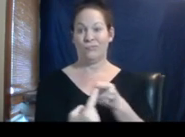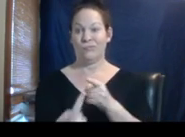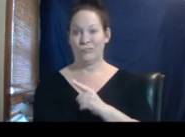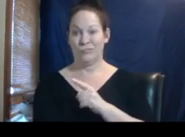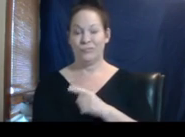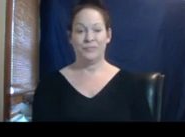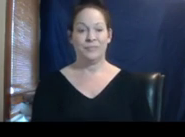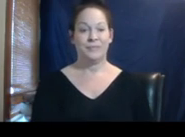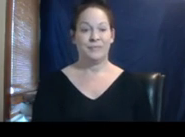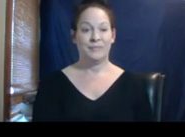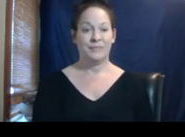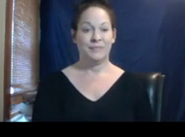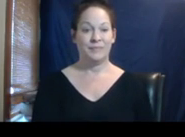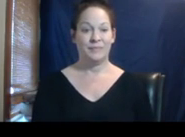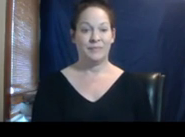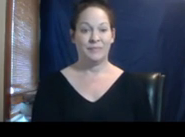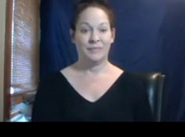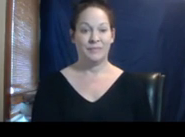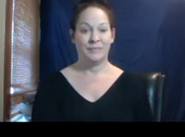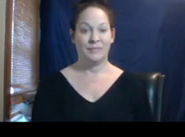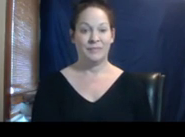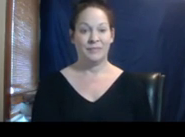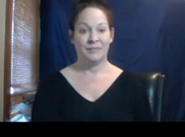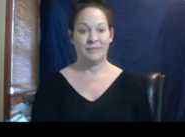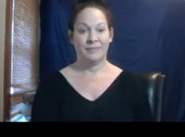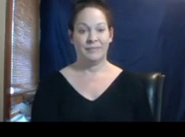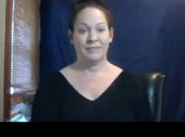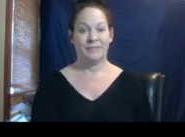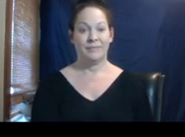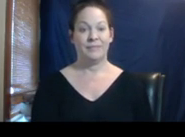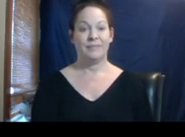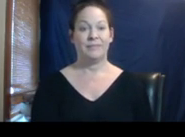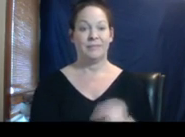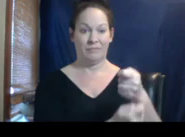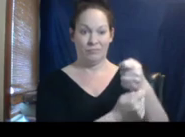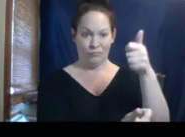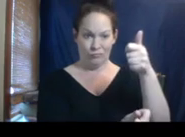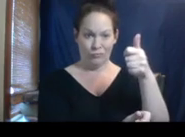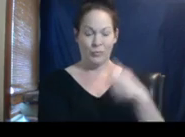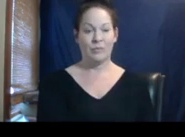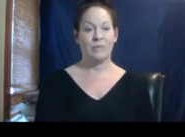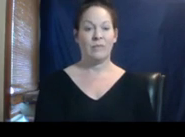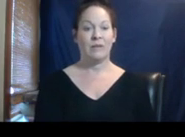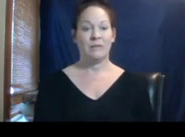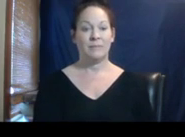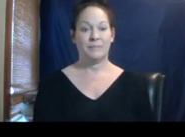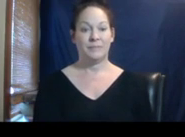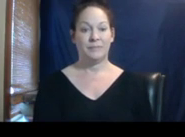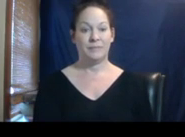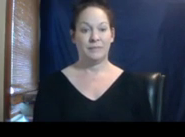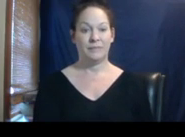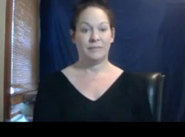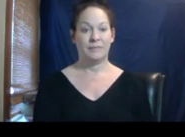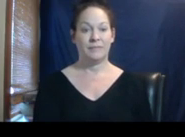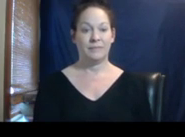I'm going to change my signs to subtract. So this becomes negative, that becomes positive. If I did my job right, these